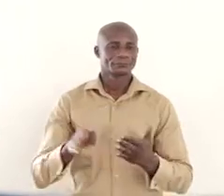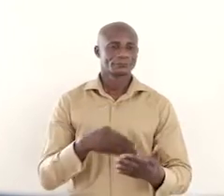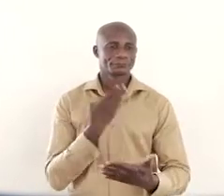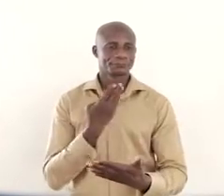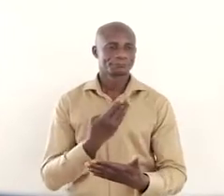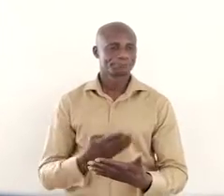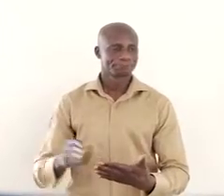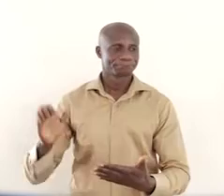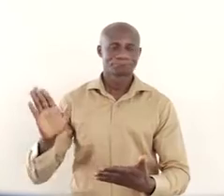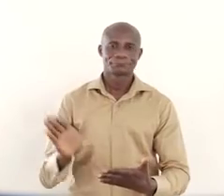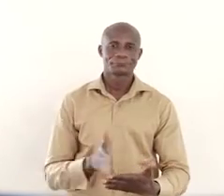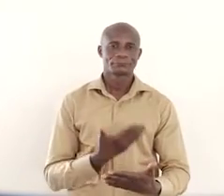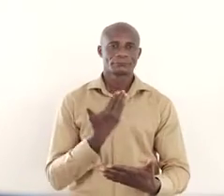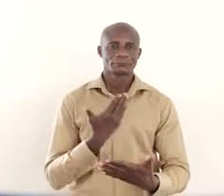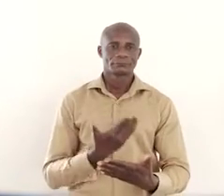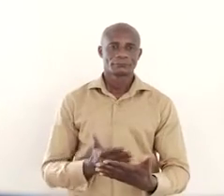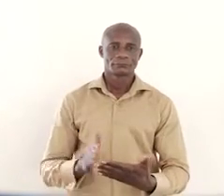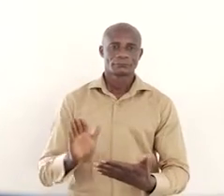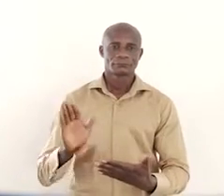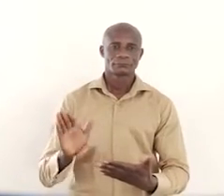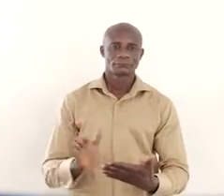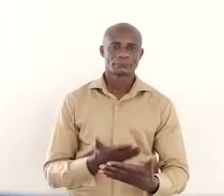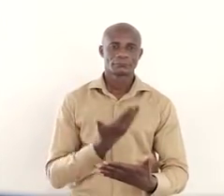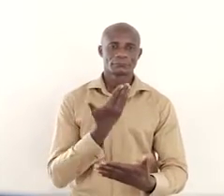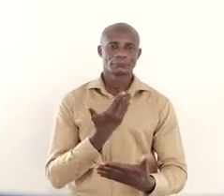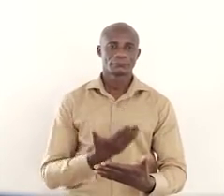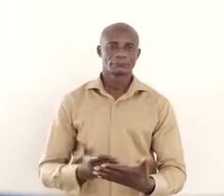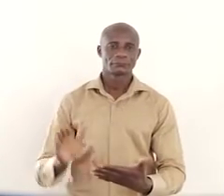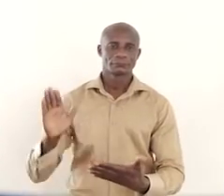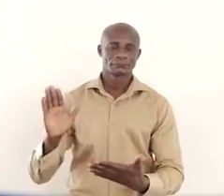sunshine. Dream about flowers. Dream about